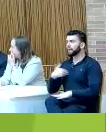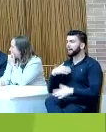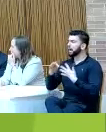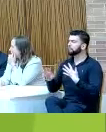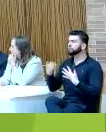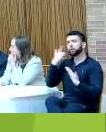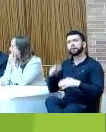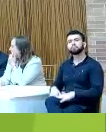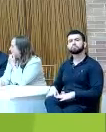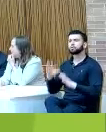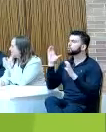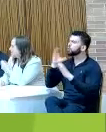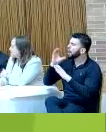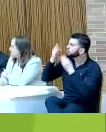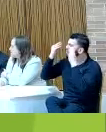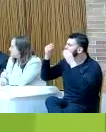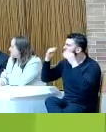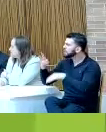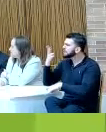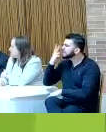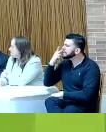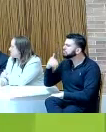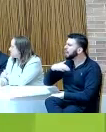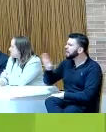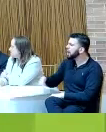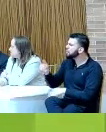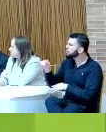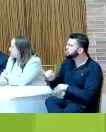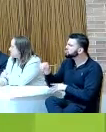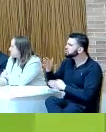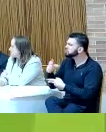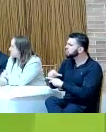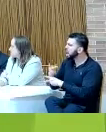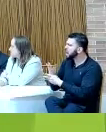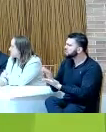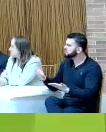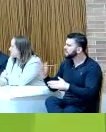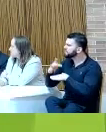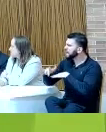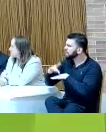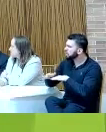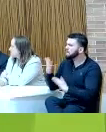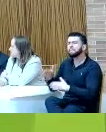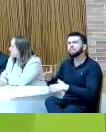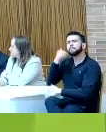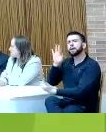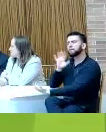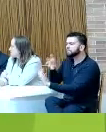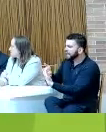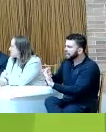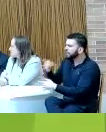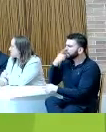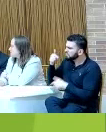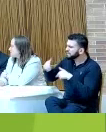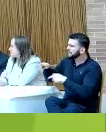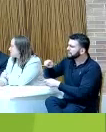market and exploring if there are other insurance products out there that um might be a better fit for particular